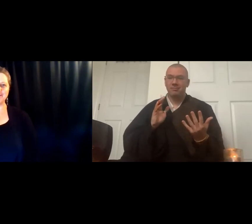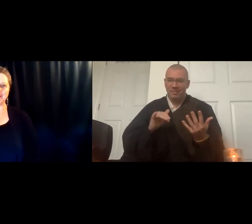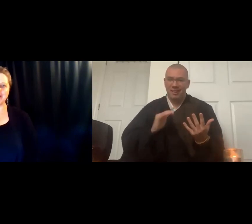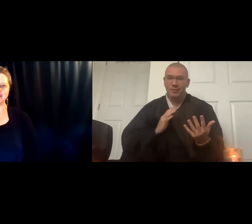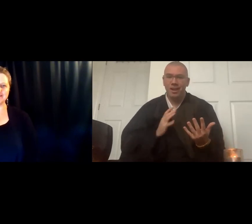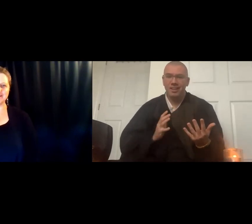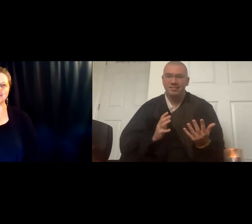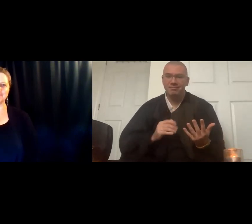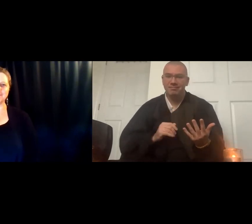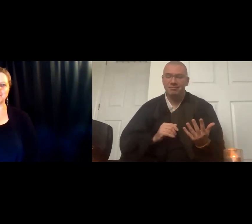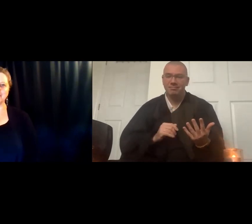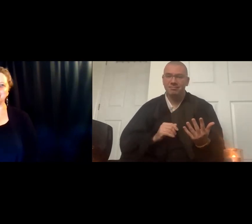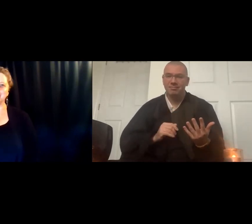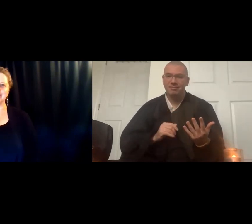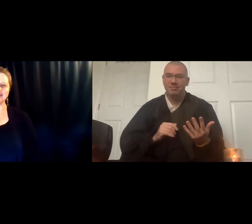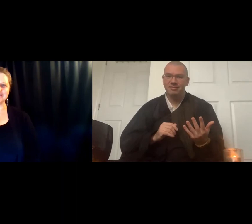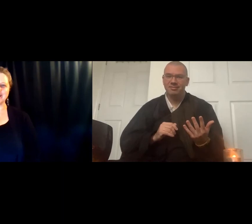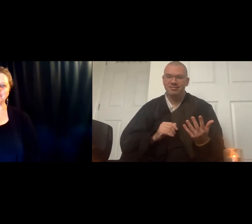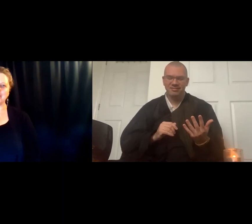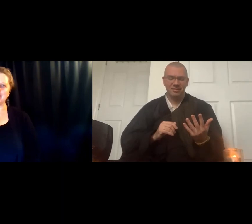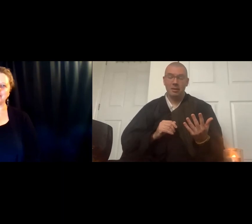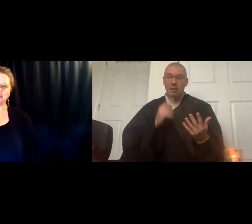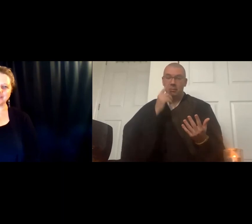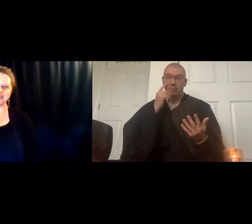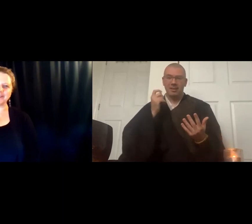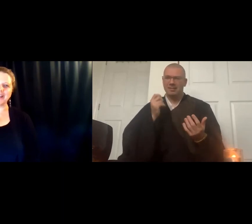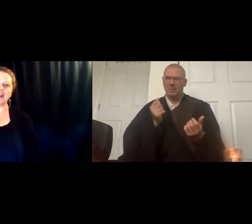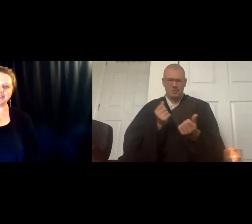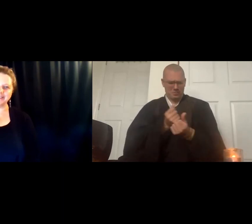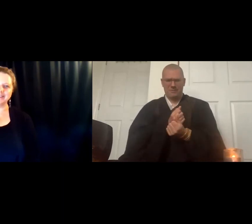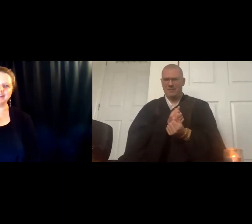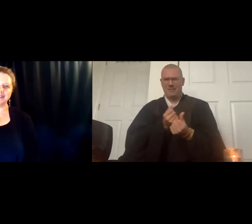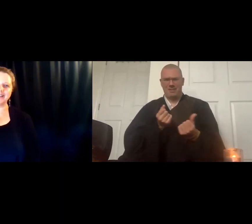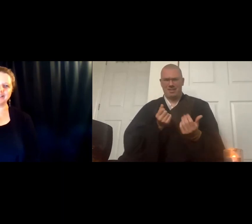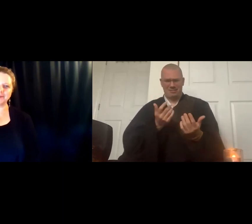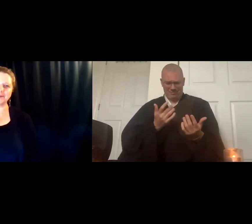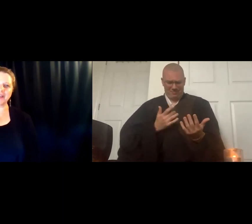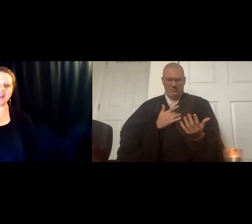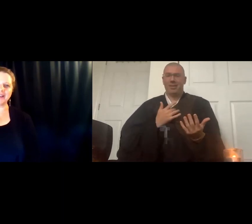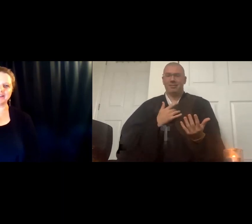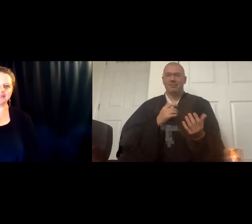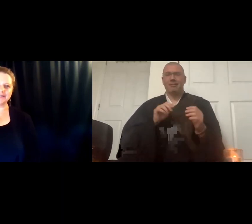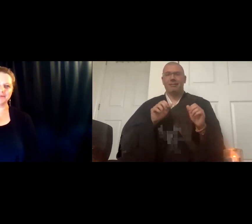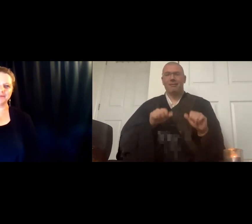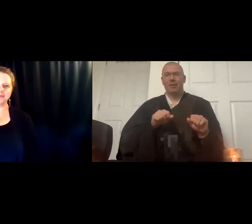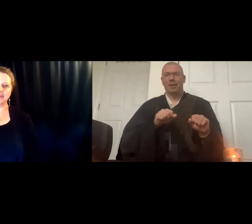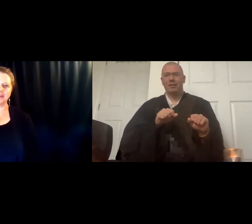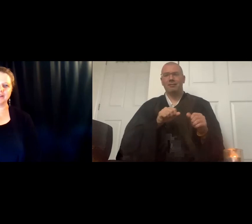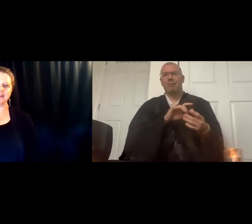and energized. There are so many feelings, and whatever feeling you had, it's okay.